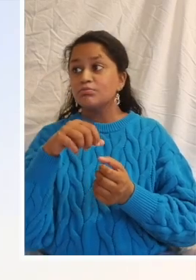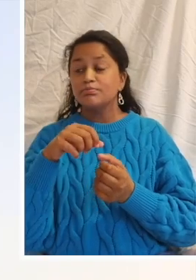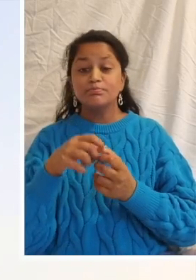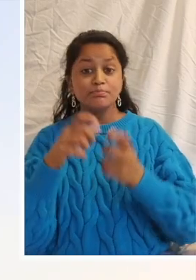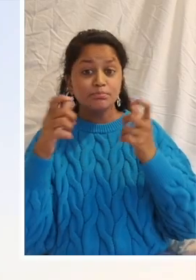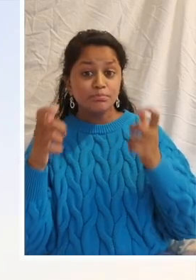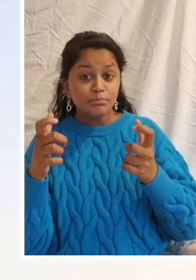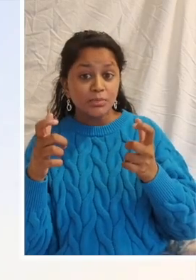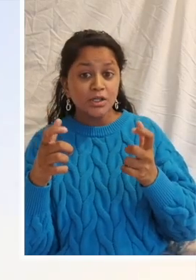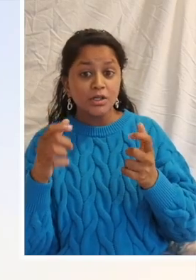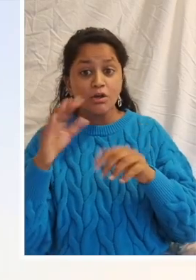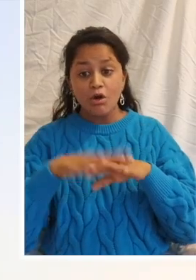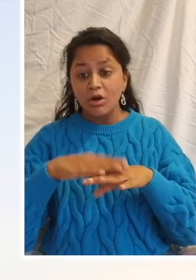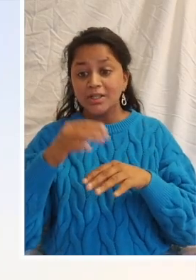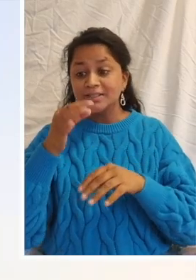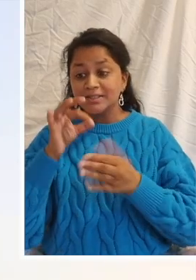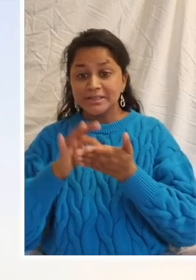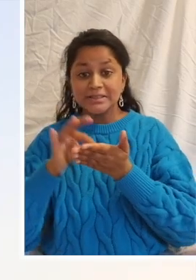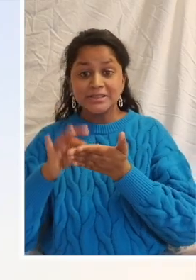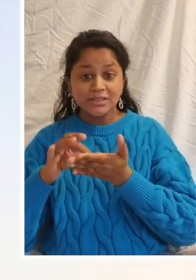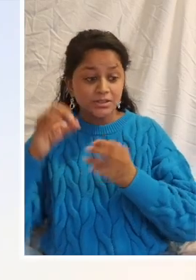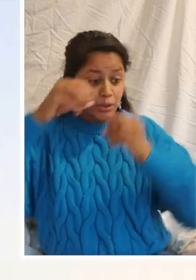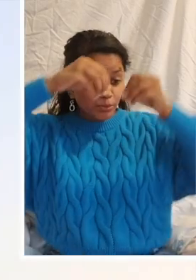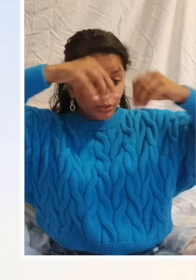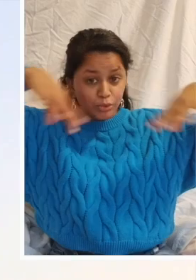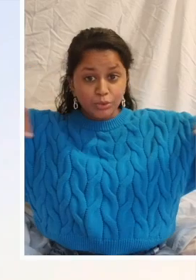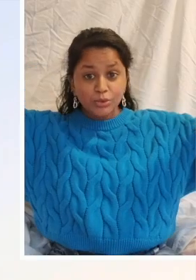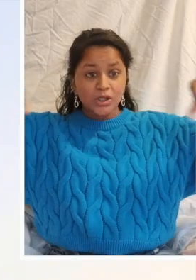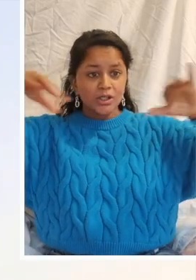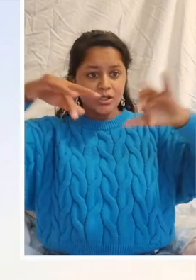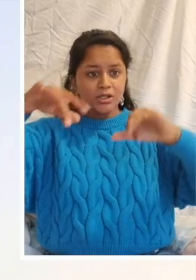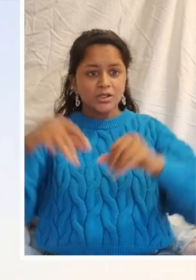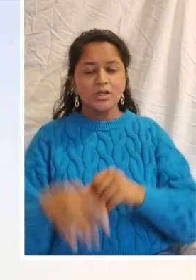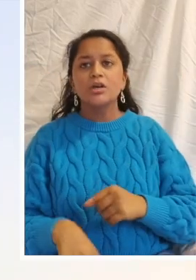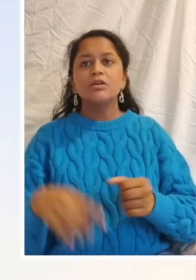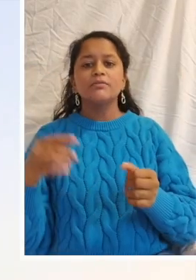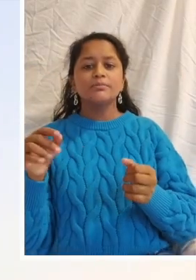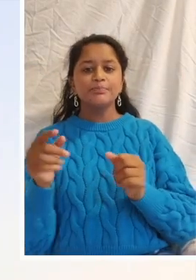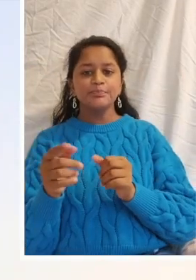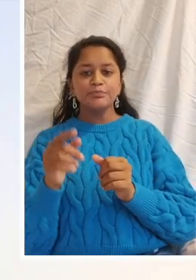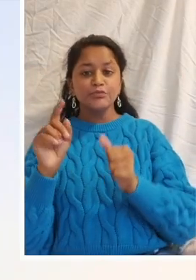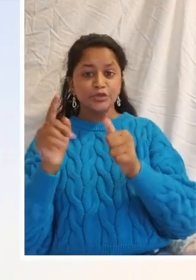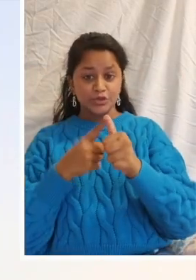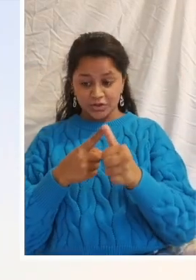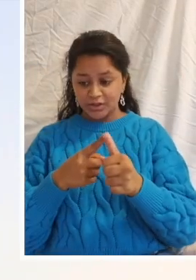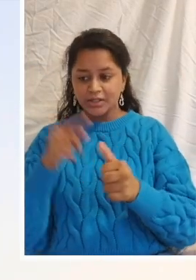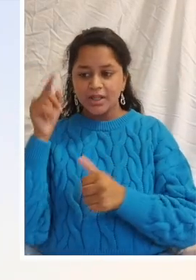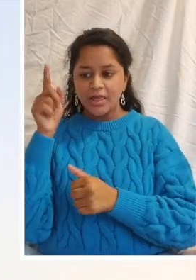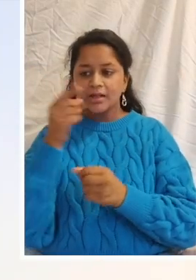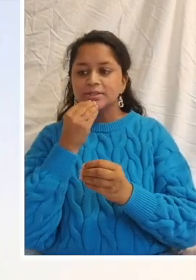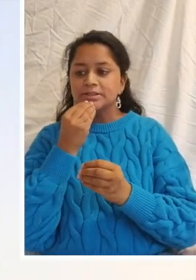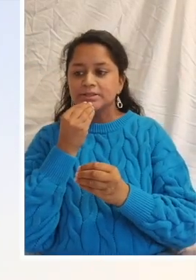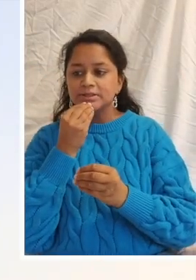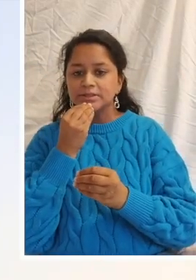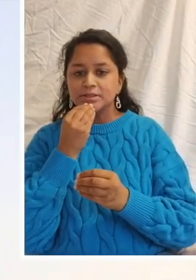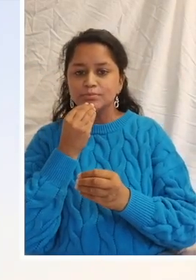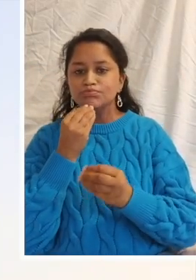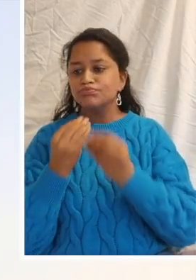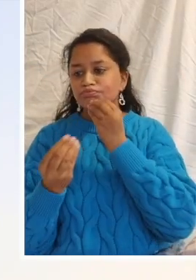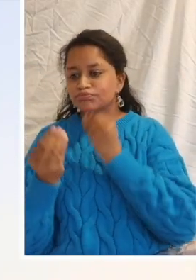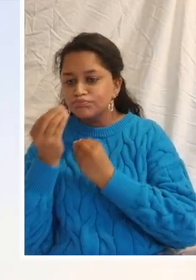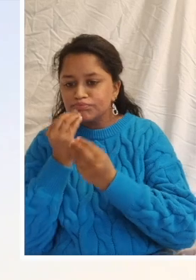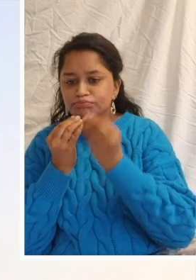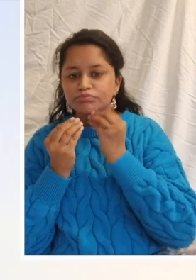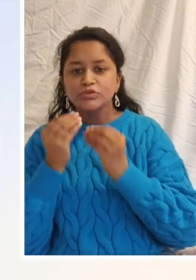so they're very, very important seed dispersers. So that's how Jamaican fruit bats benefit our ecosystem. They will